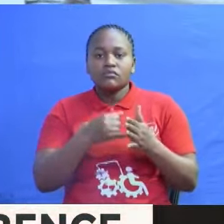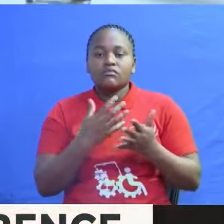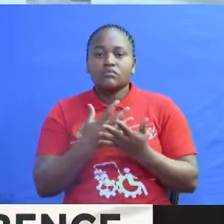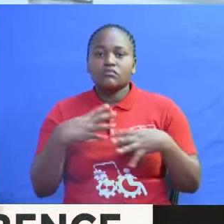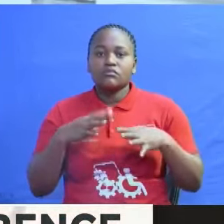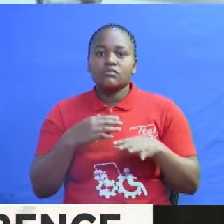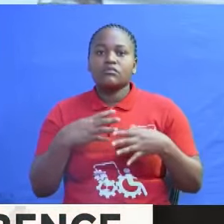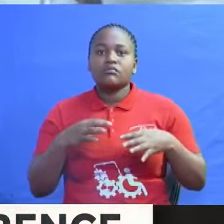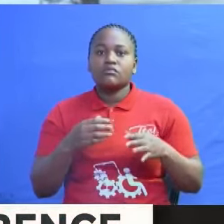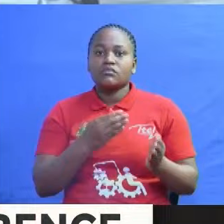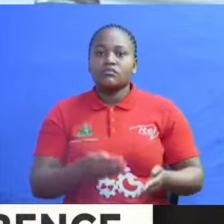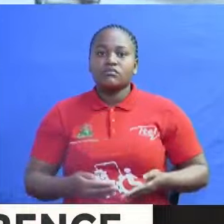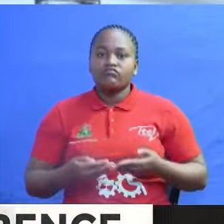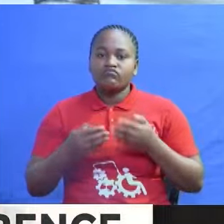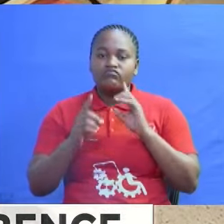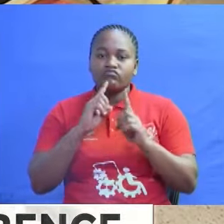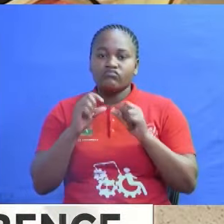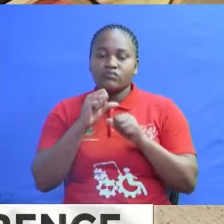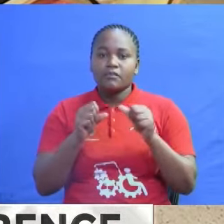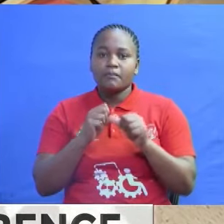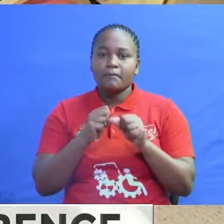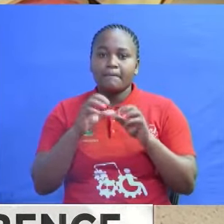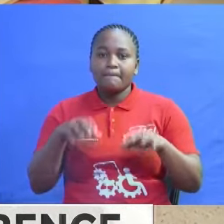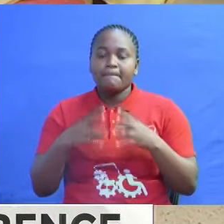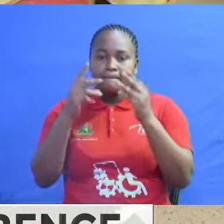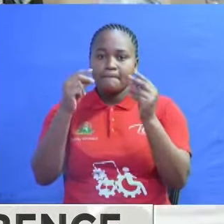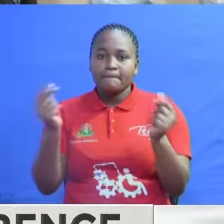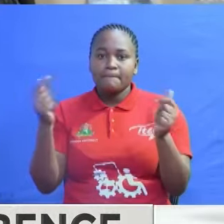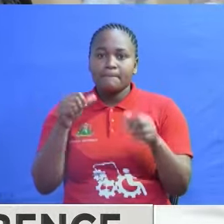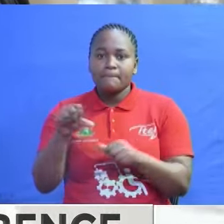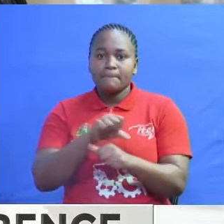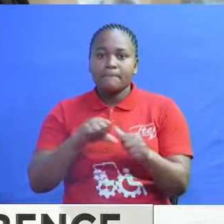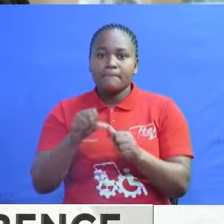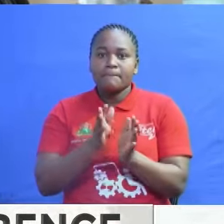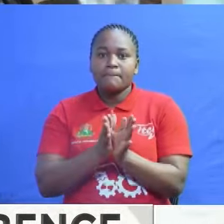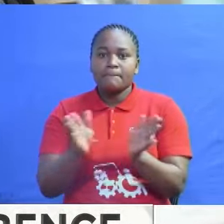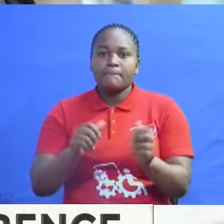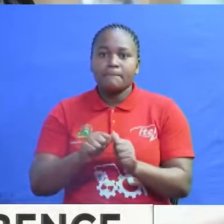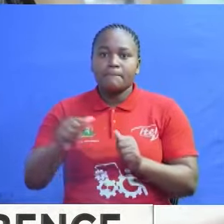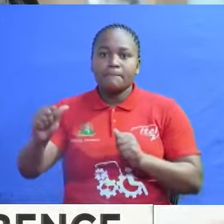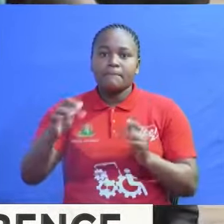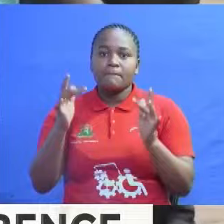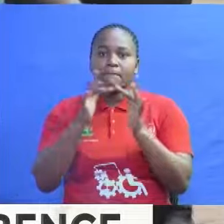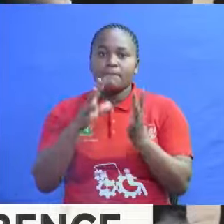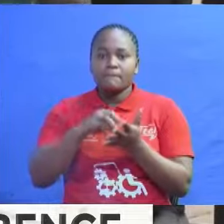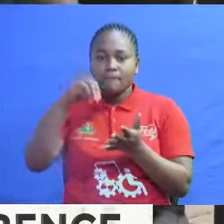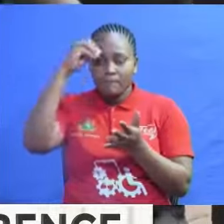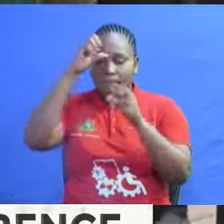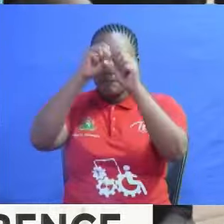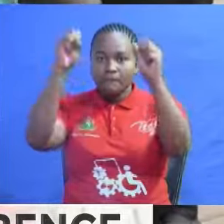and scholars to deliberate on the synergies and solutions around open distance online learning